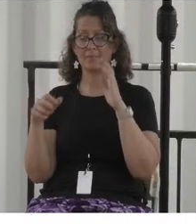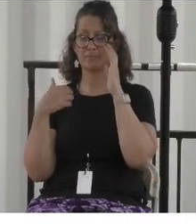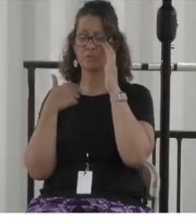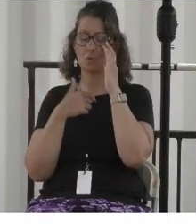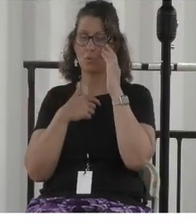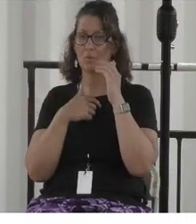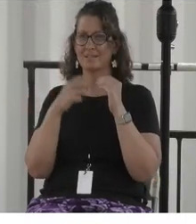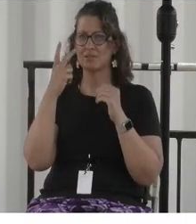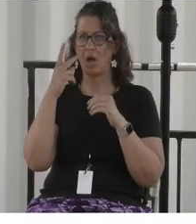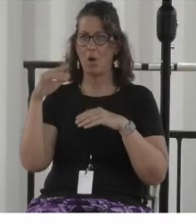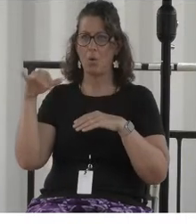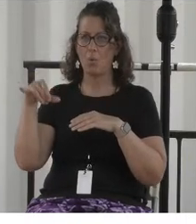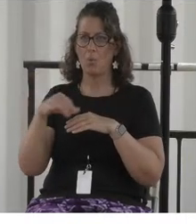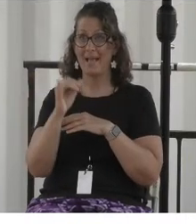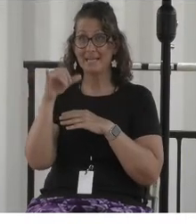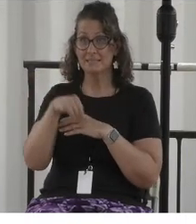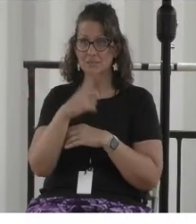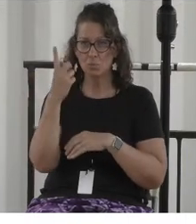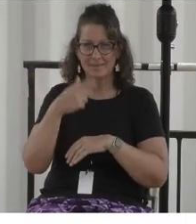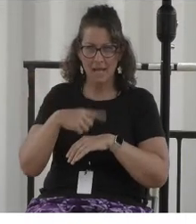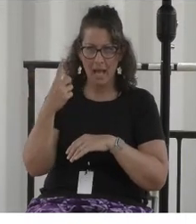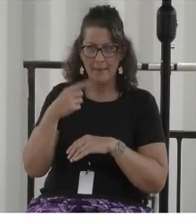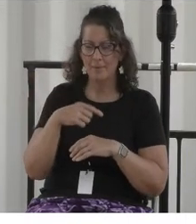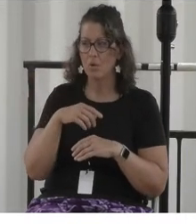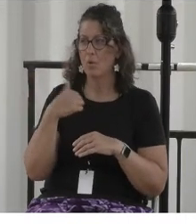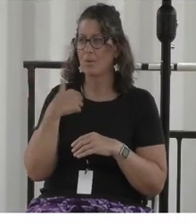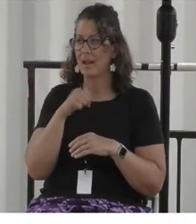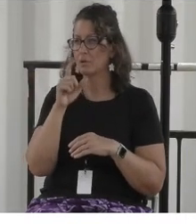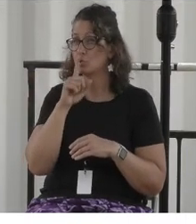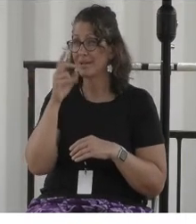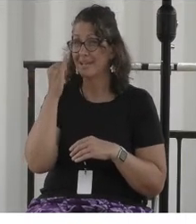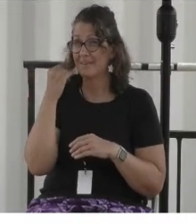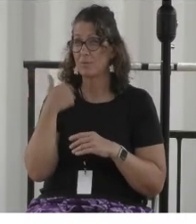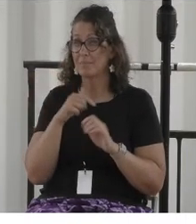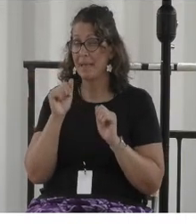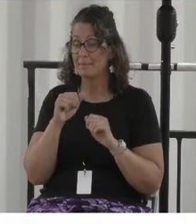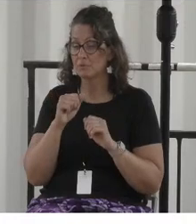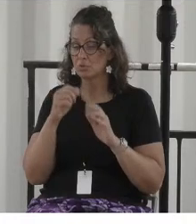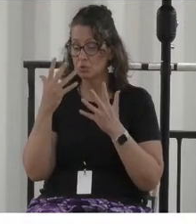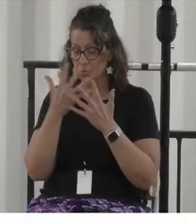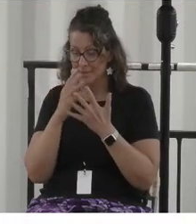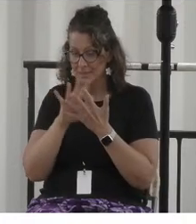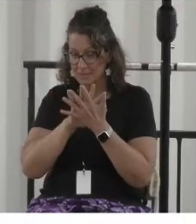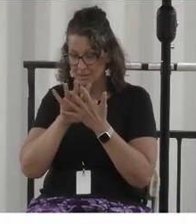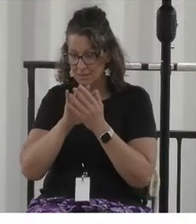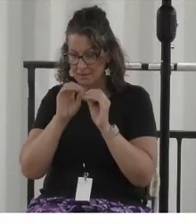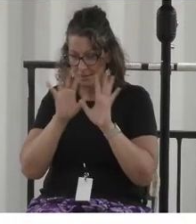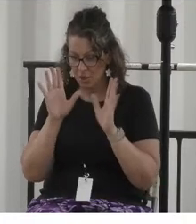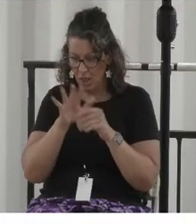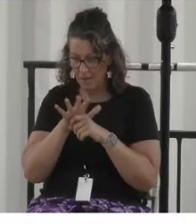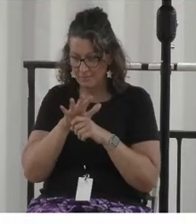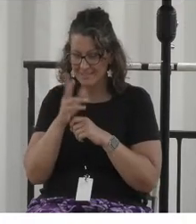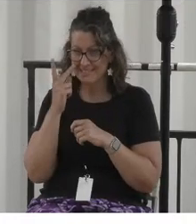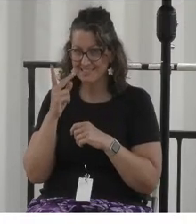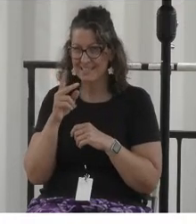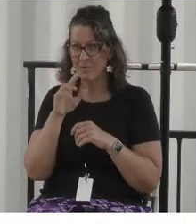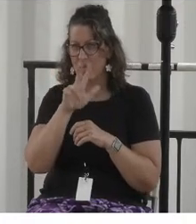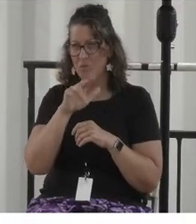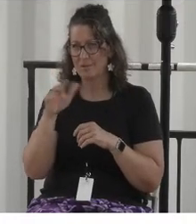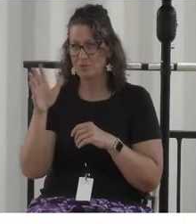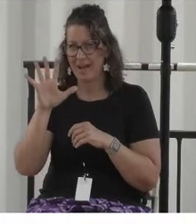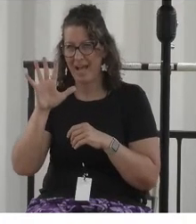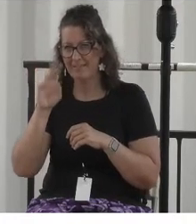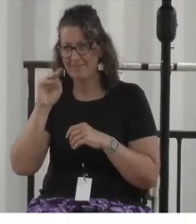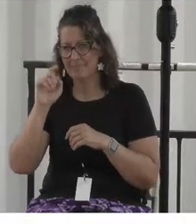caught whales one time, which no one was really sure if we would be able to resolve at 3 to 5 meter resolution, but if they're close enough to the surface, you can make out some of the